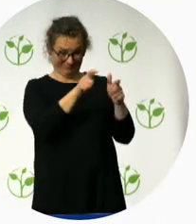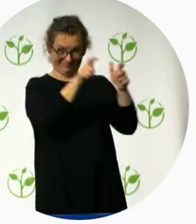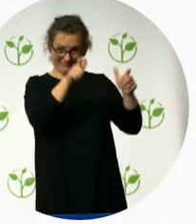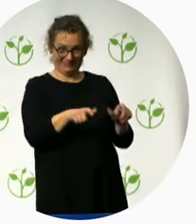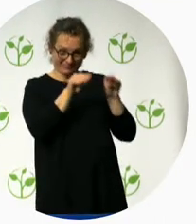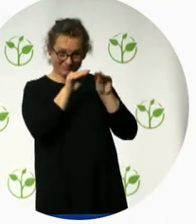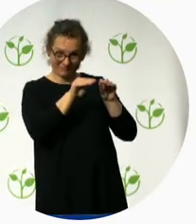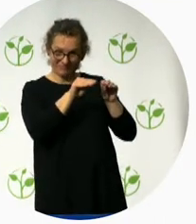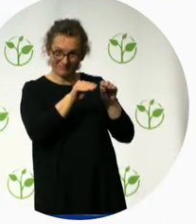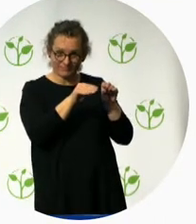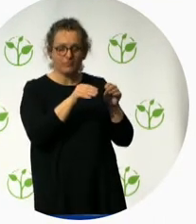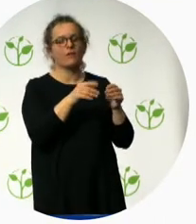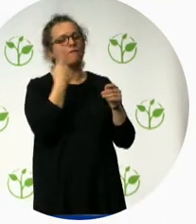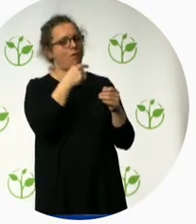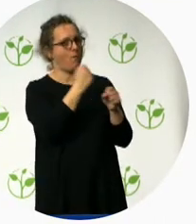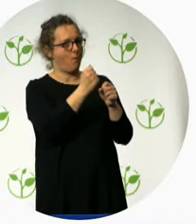do